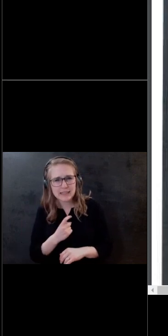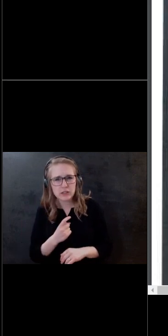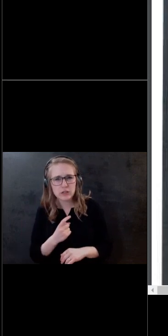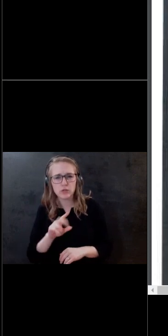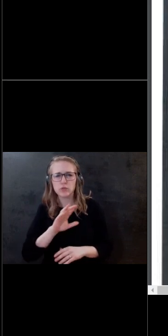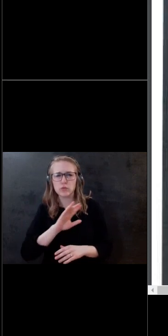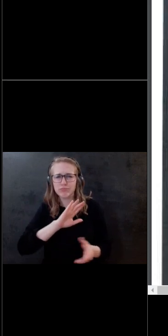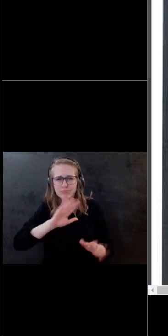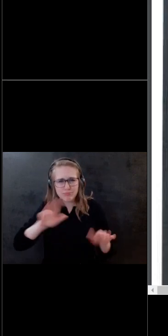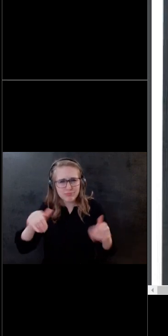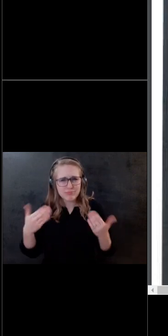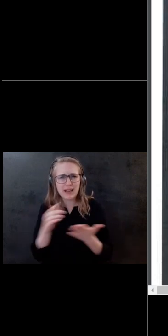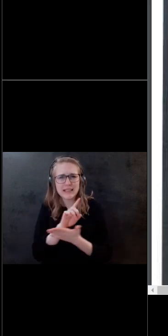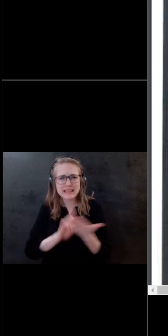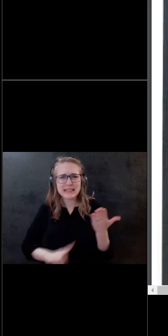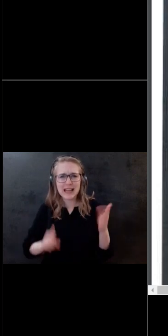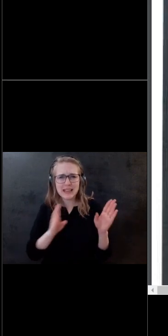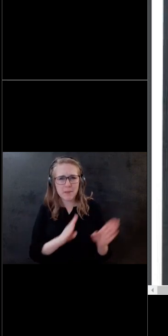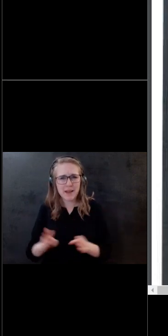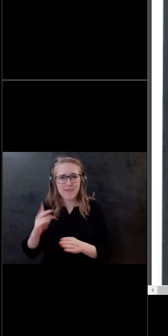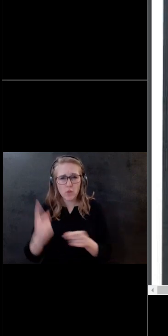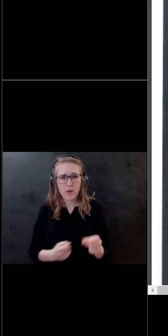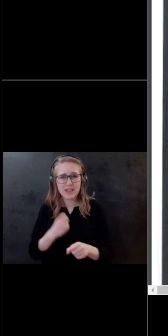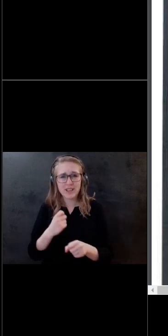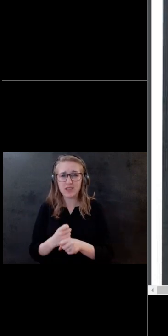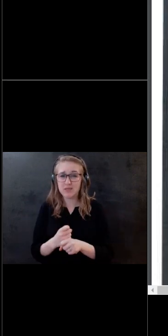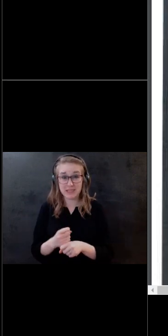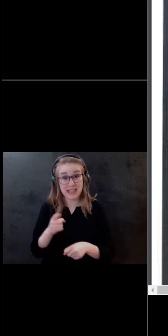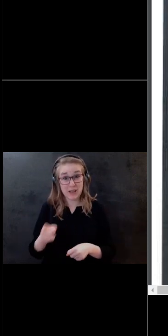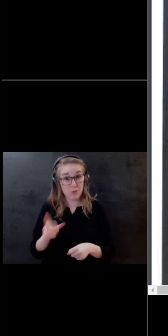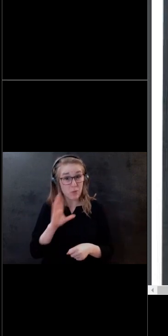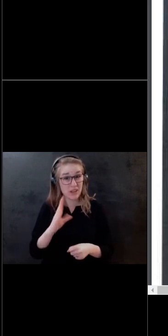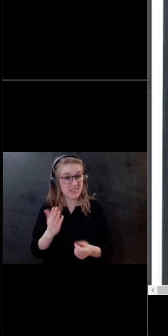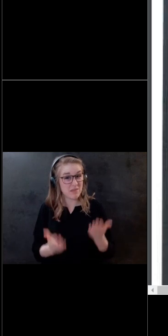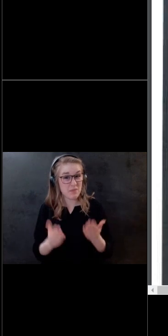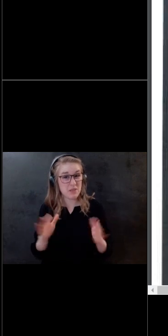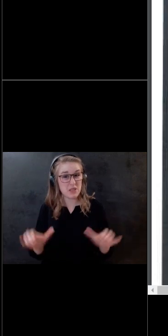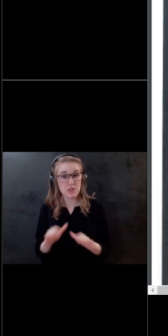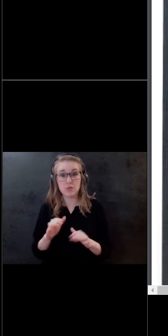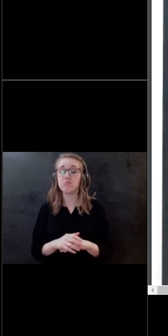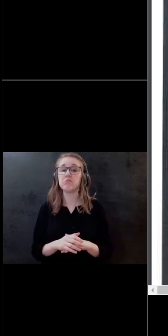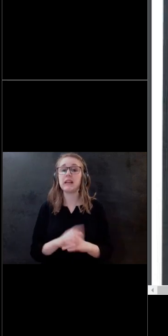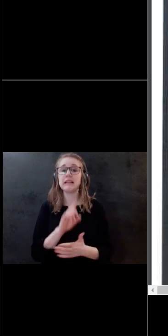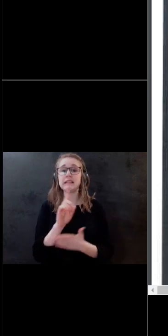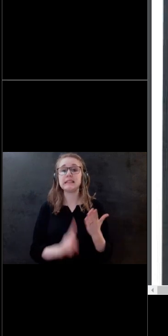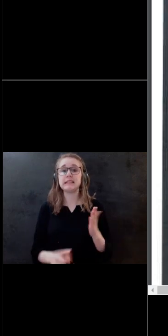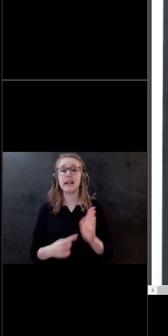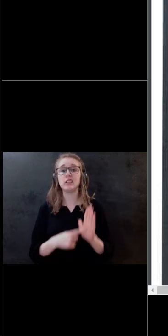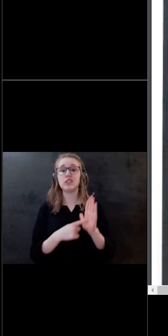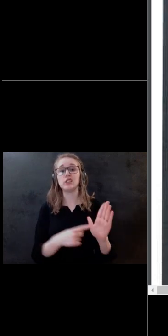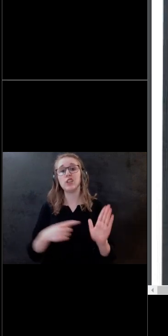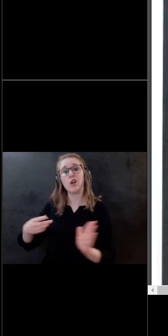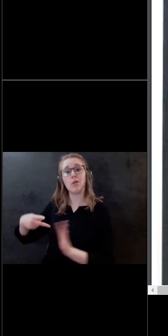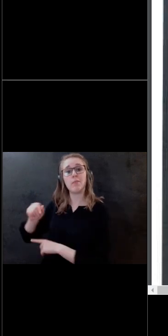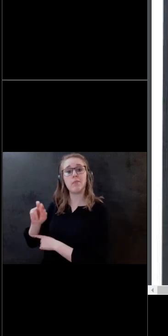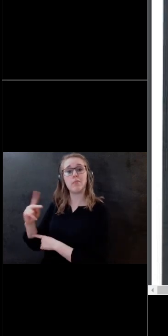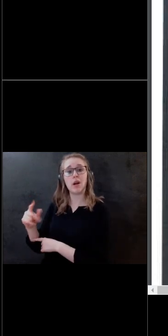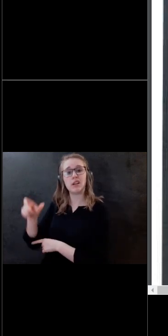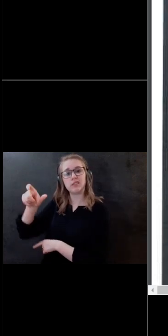and spend another year, what they'll probably just do is redesign the plan, show a passive park on the north